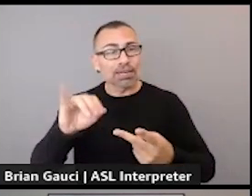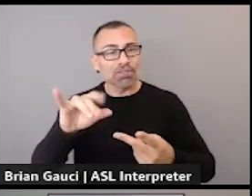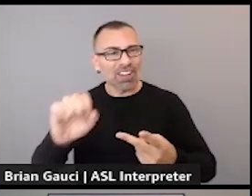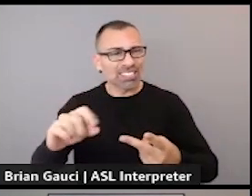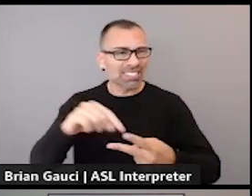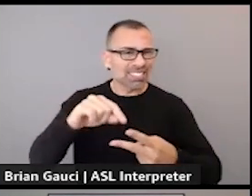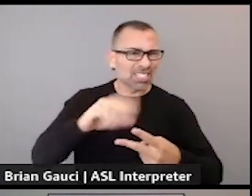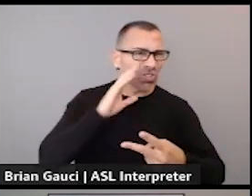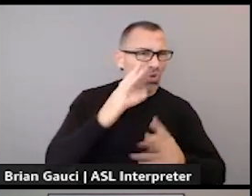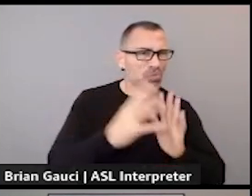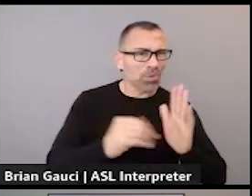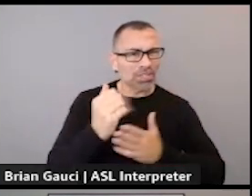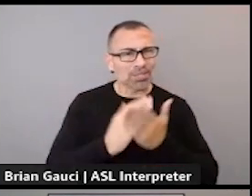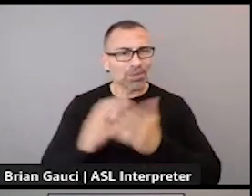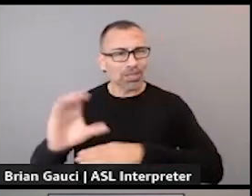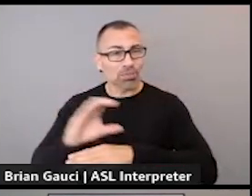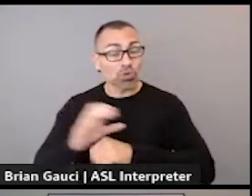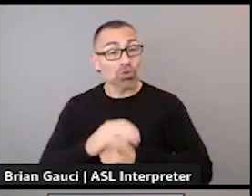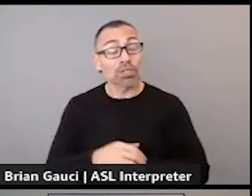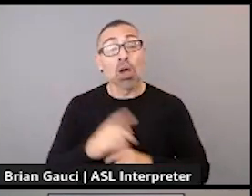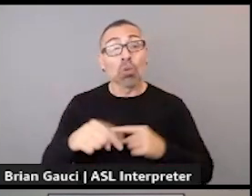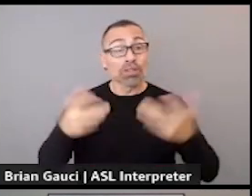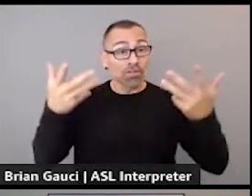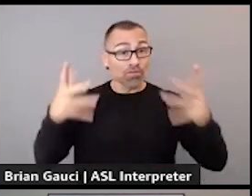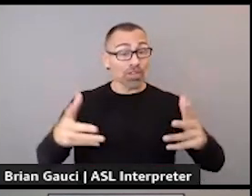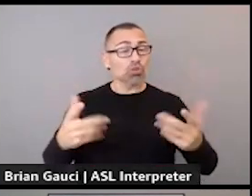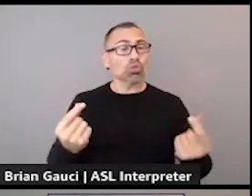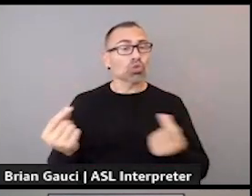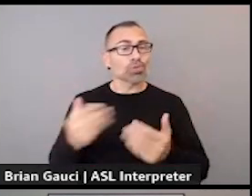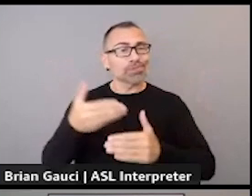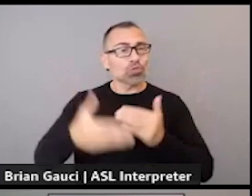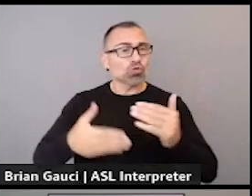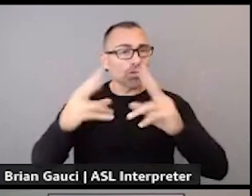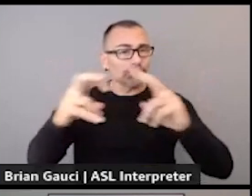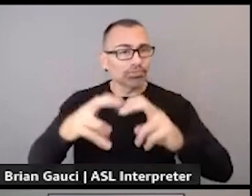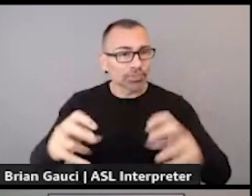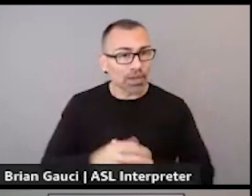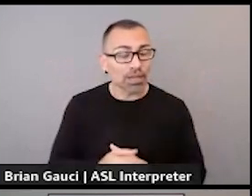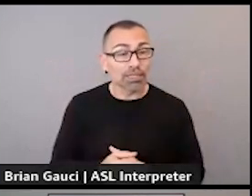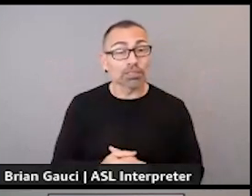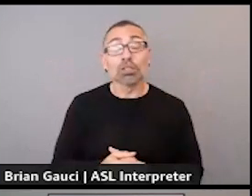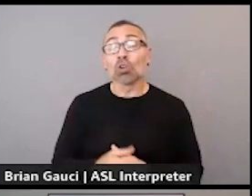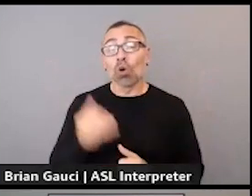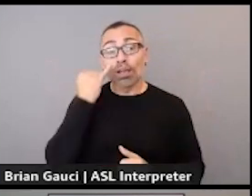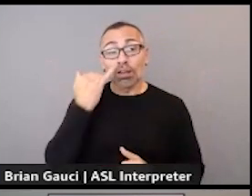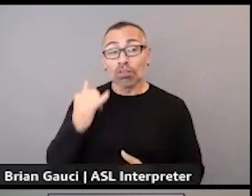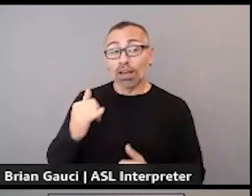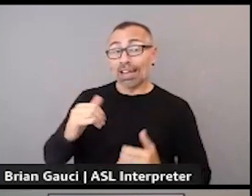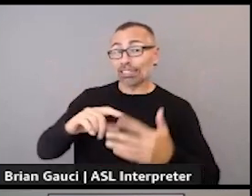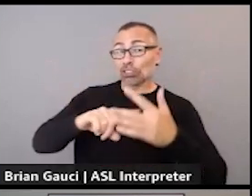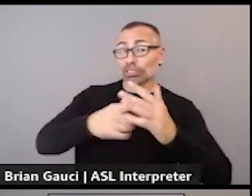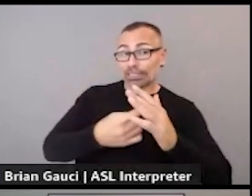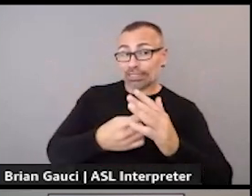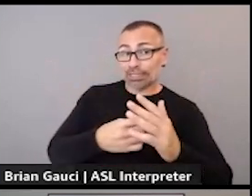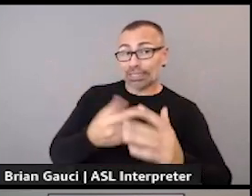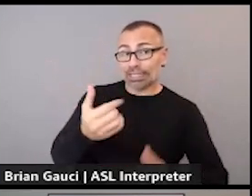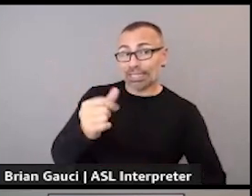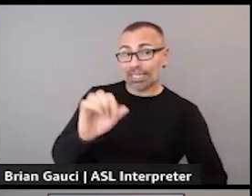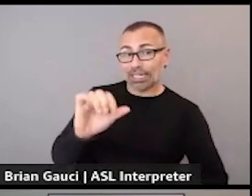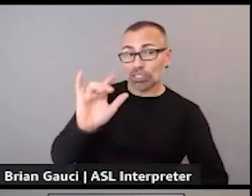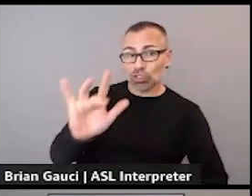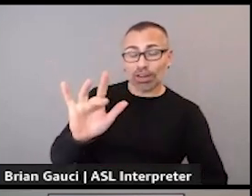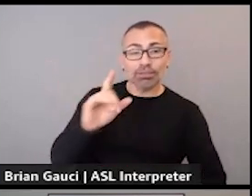So what are these quantum computers? We'll touch upon those in a second. What is it? What are these algorithms that people run? What are all